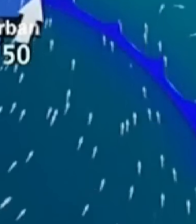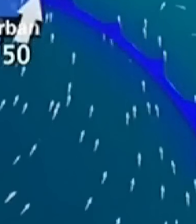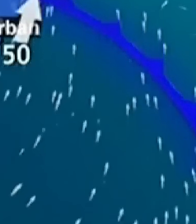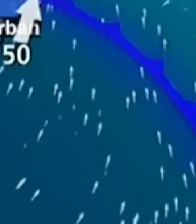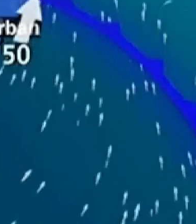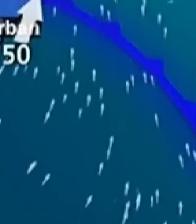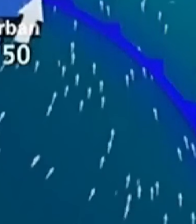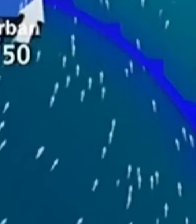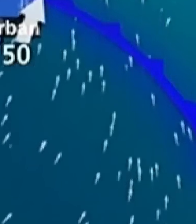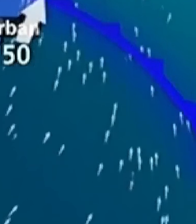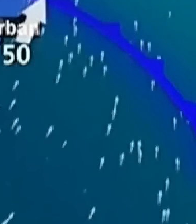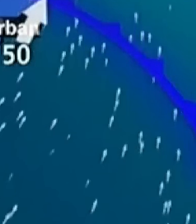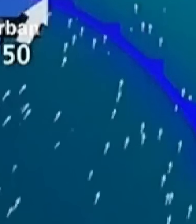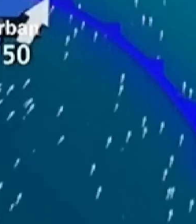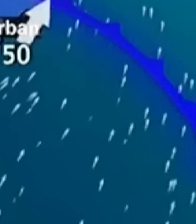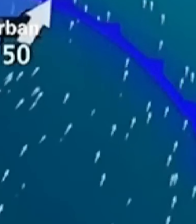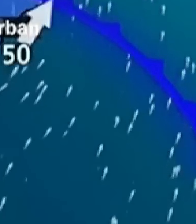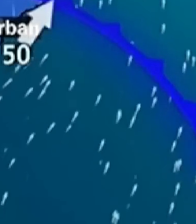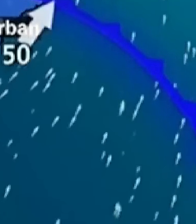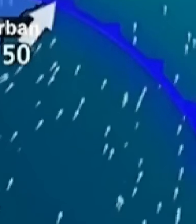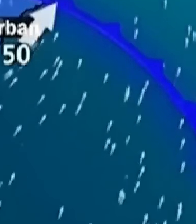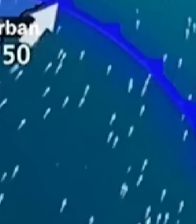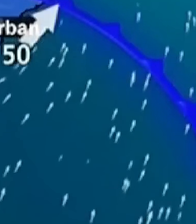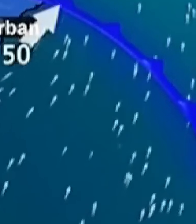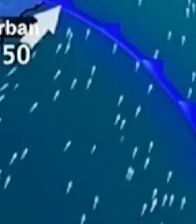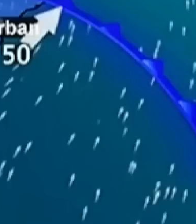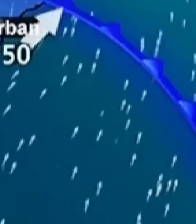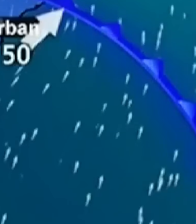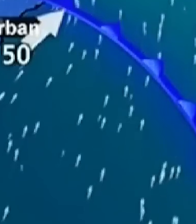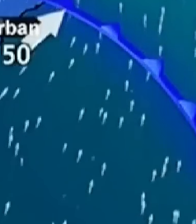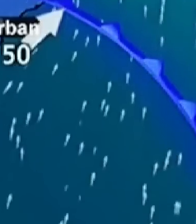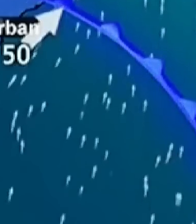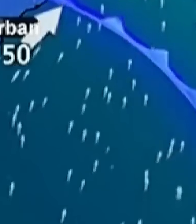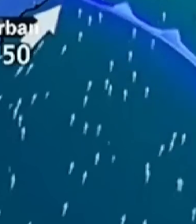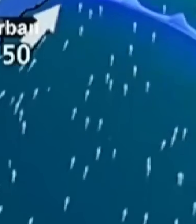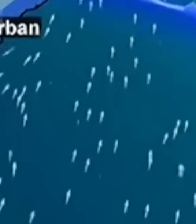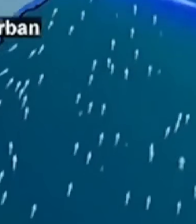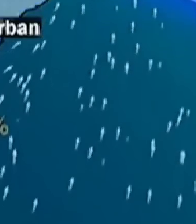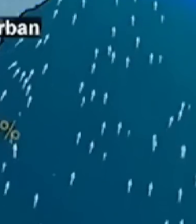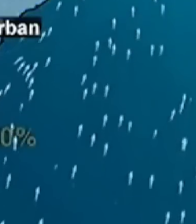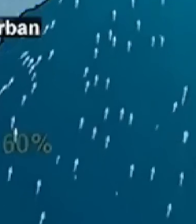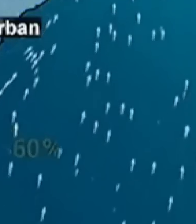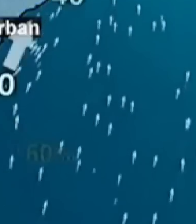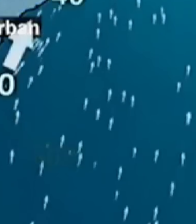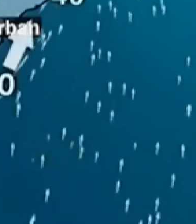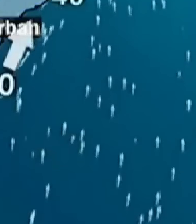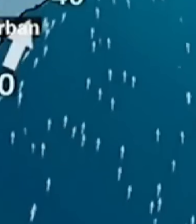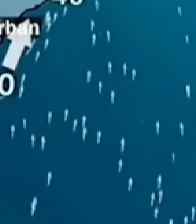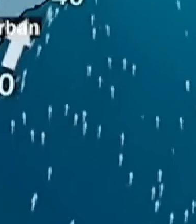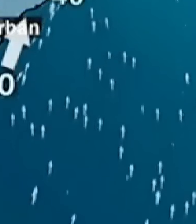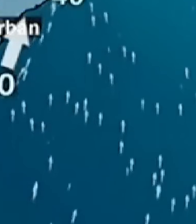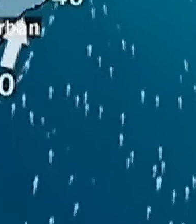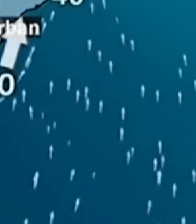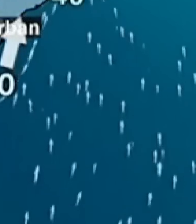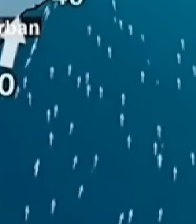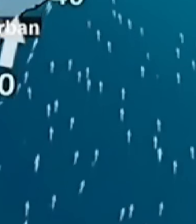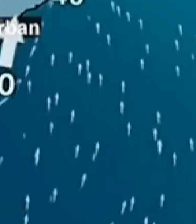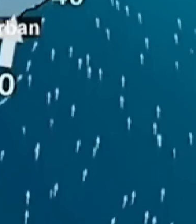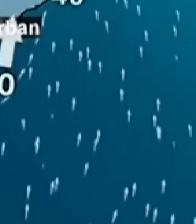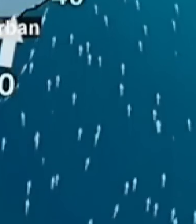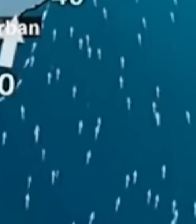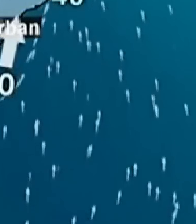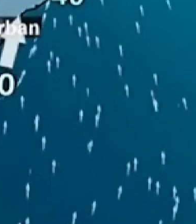fela tse saeng kae ha re shebile hona ka hare ho Freestata le hona ka mafikeng ha pula tse boletsweng ho sane dipula tle di hanele hona ka roleng ena yana